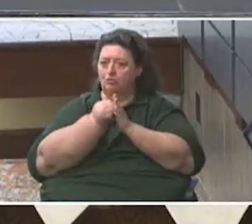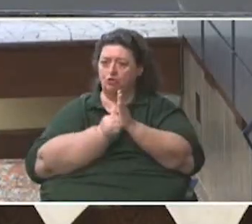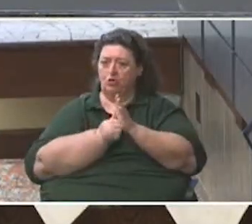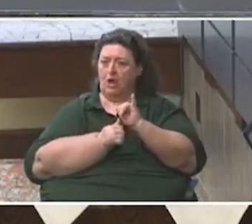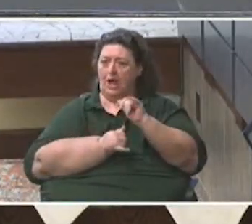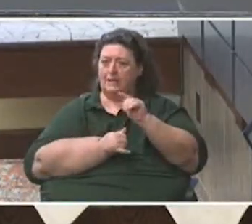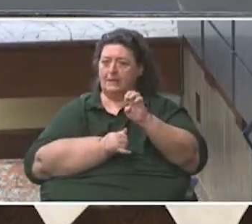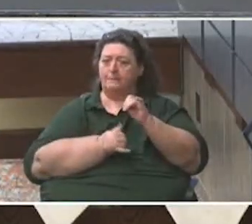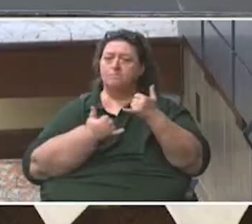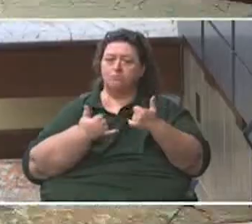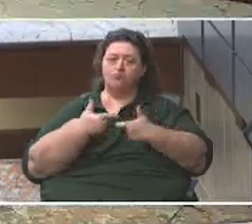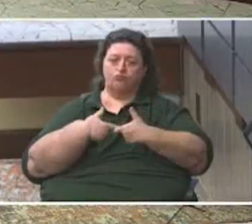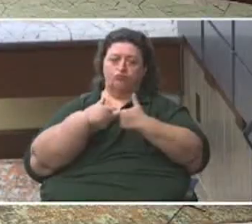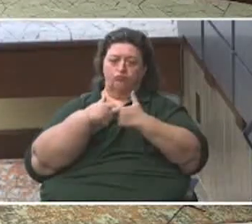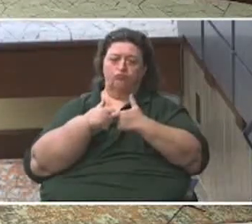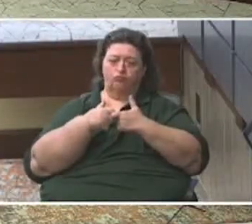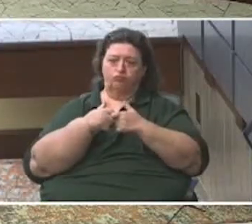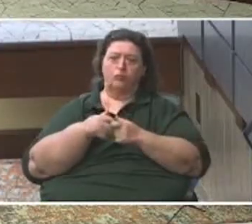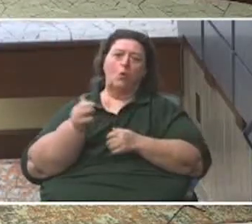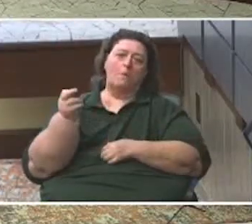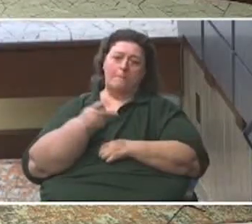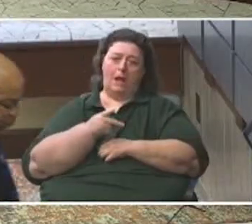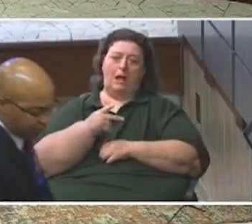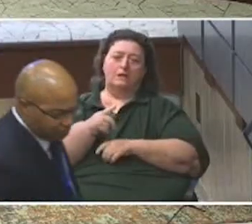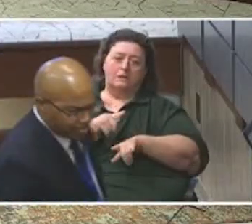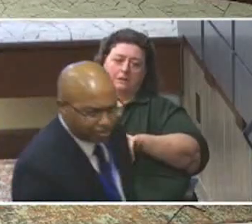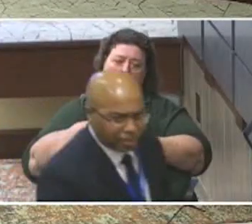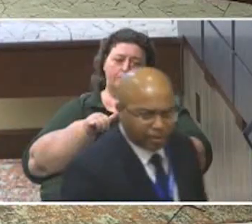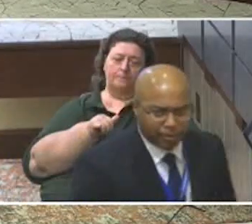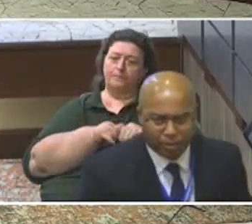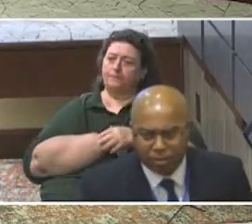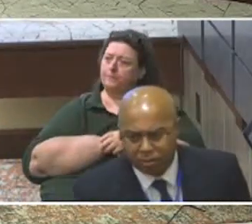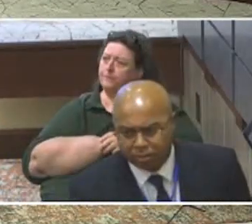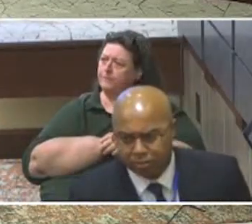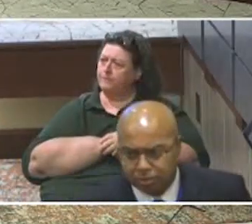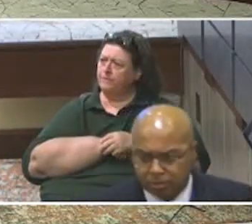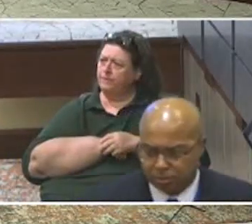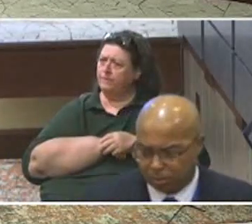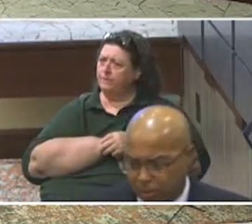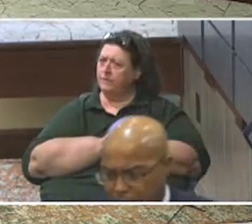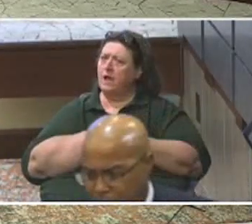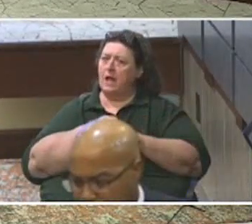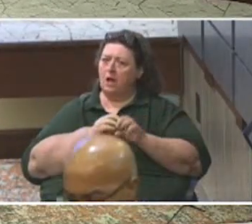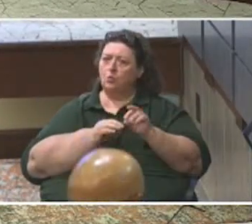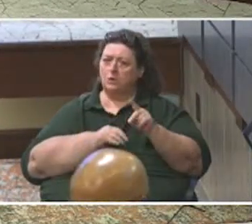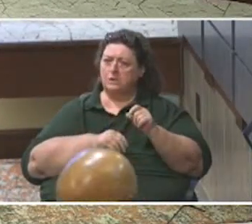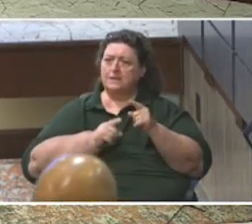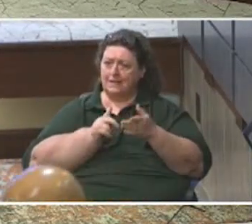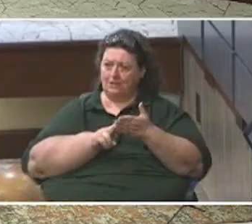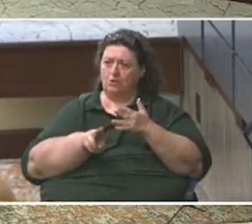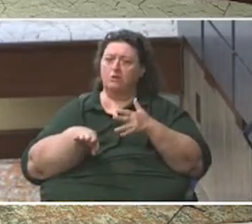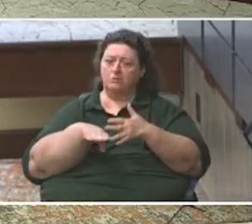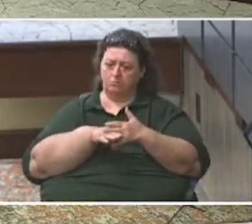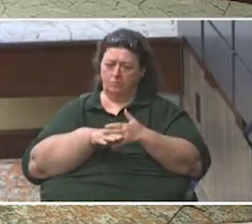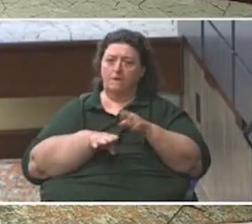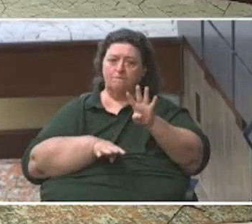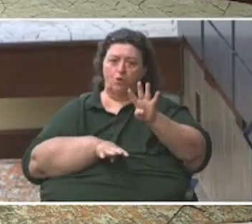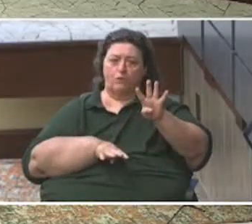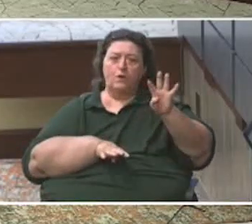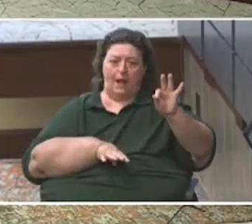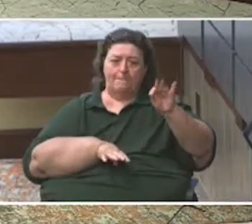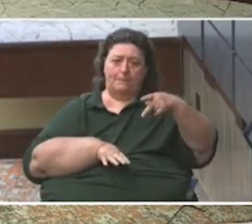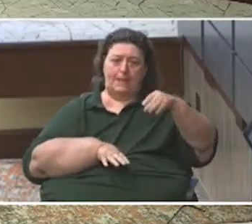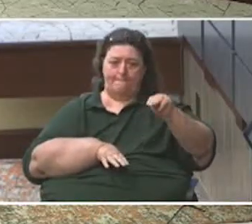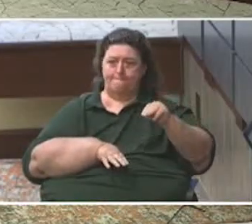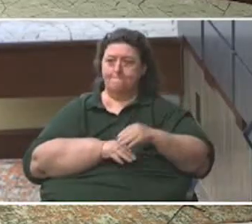now recess the work session and reconvene the regular session for executive session as read into the record by City Secretary Hicks at 4:49